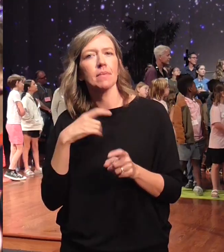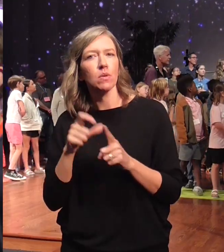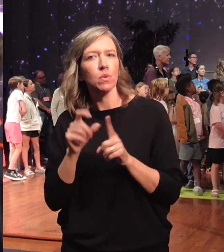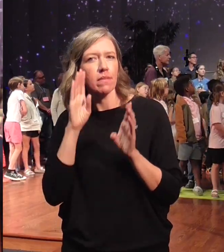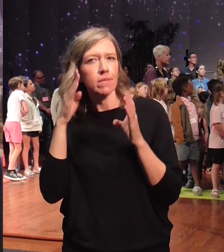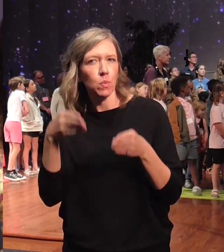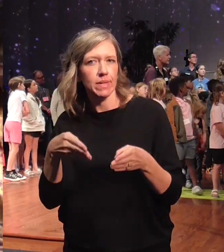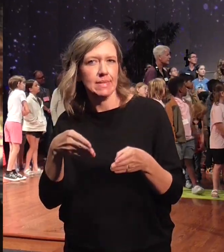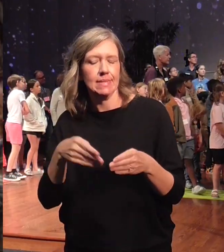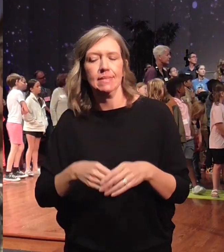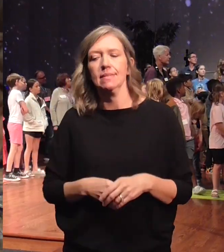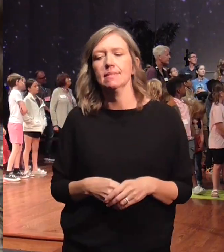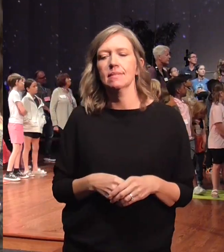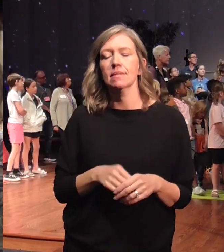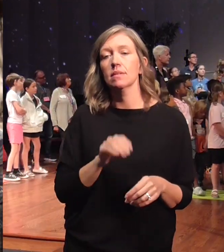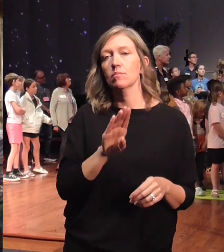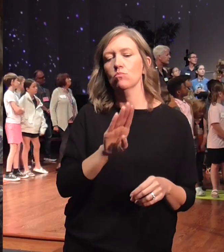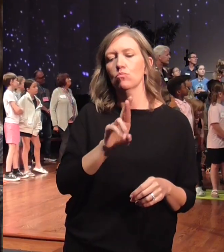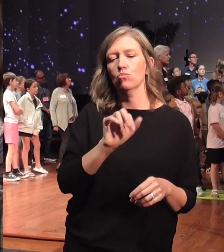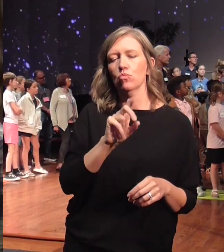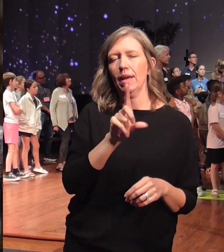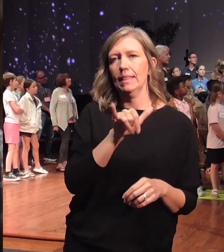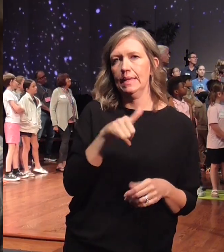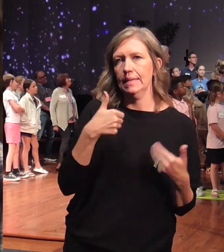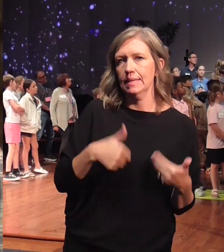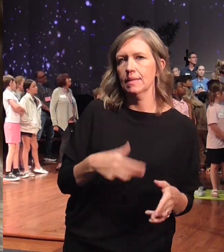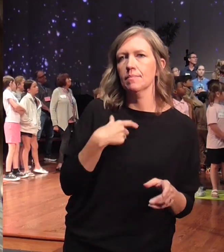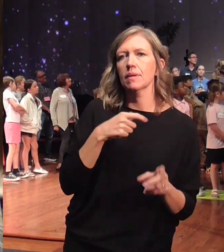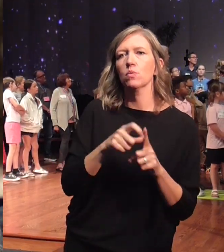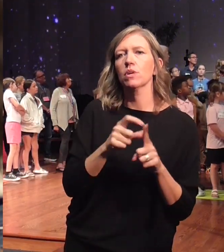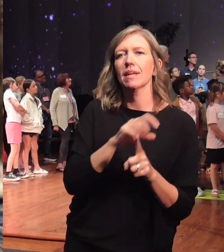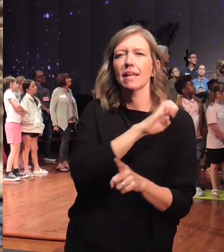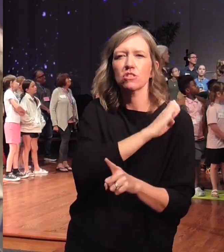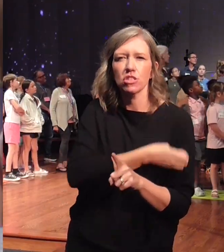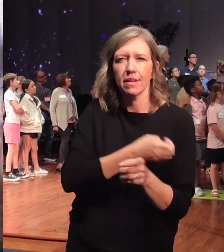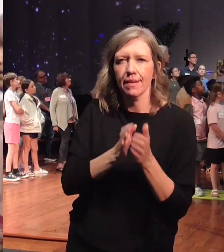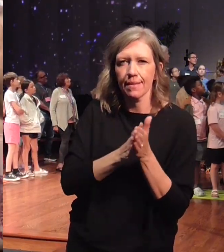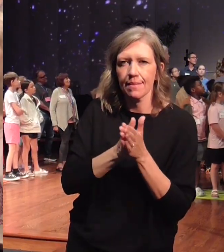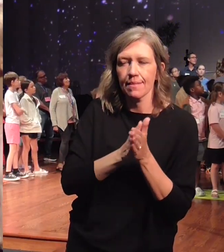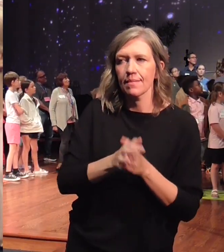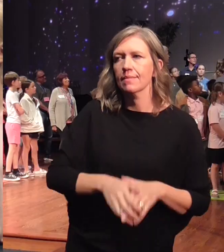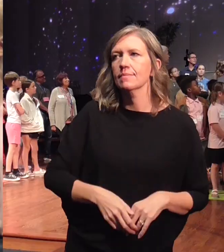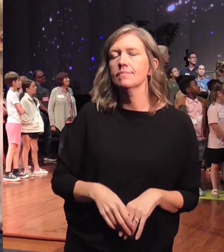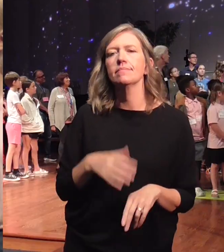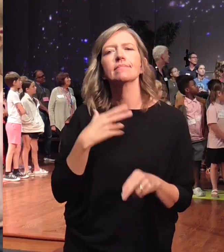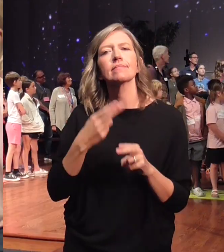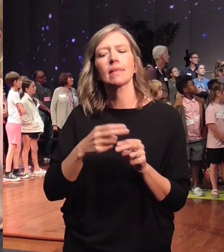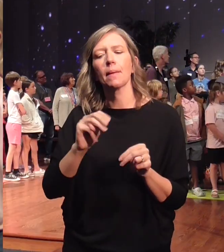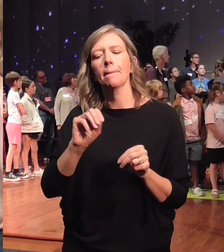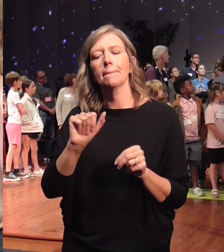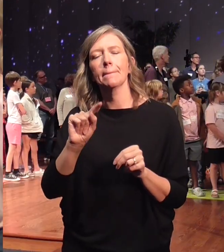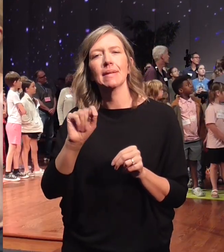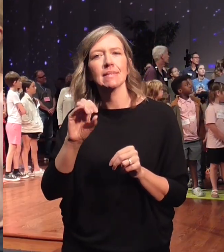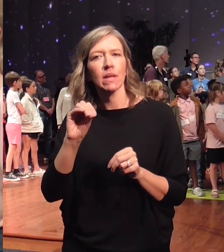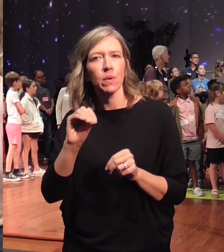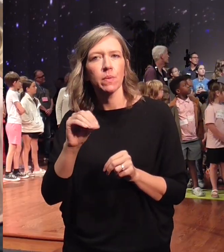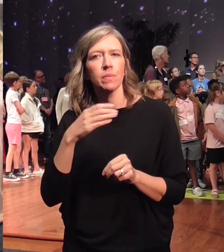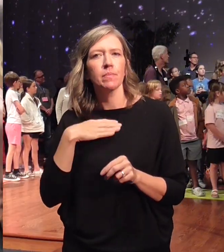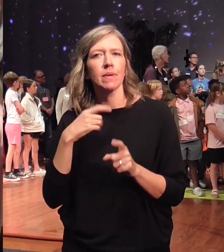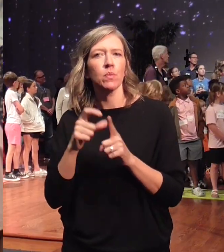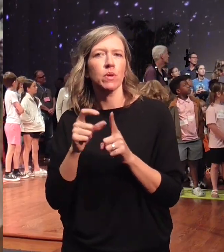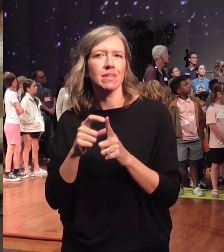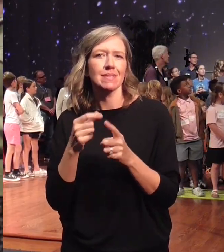focus. My name is Bradley, and my power word is energetic. My name is Mateo, and my power word is